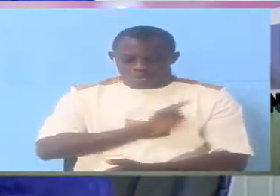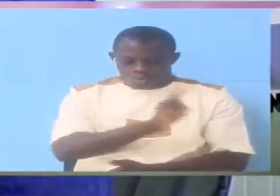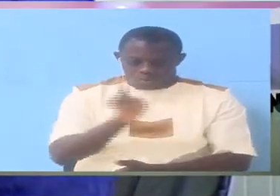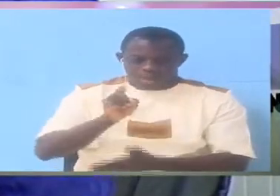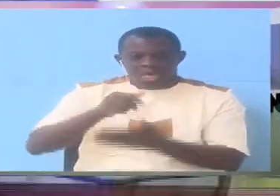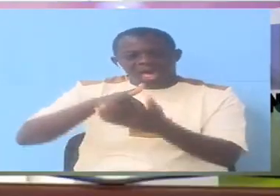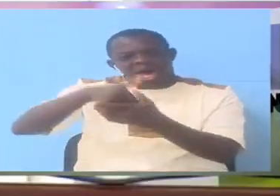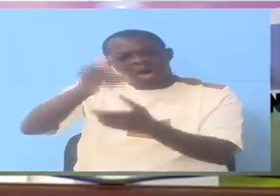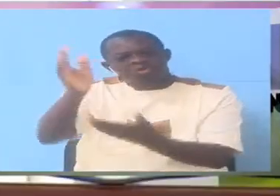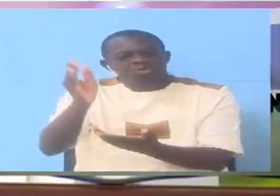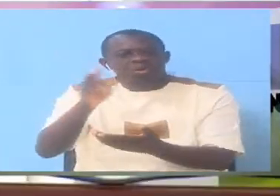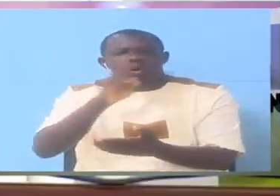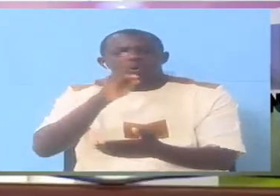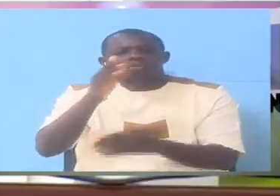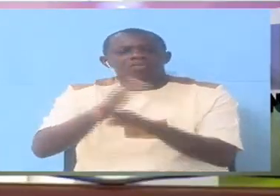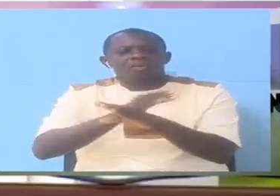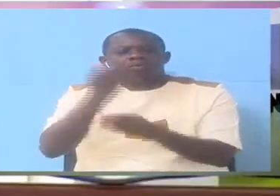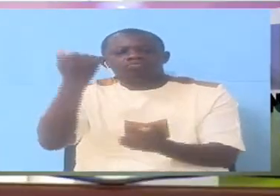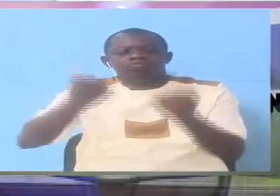out. Who was driving?